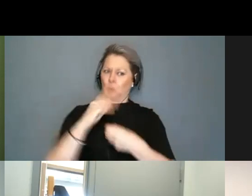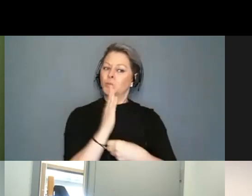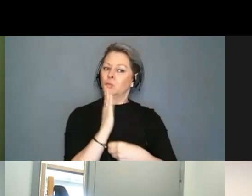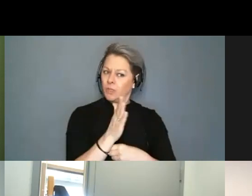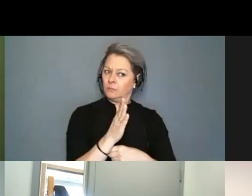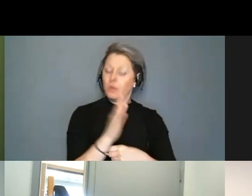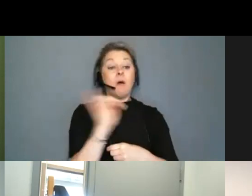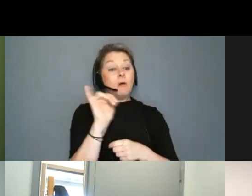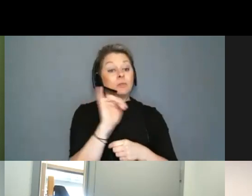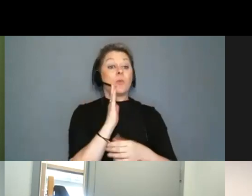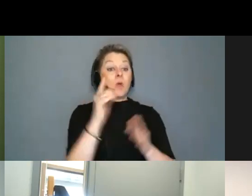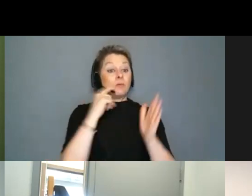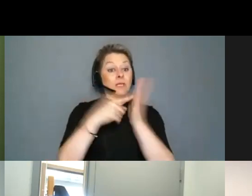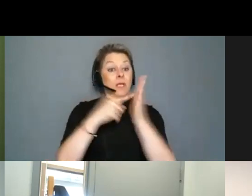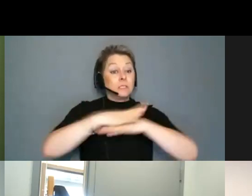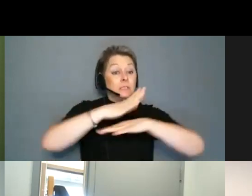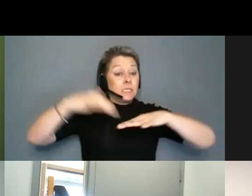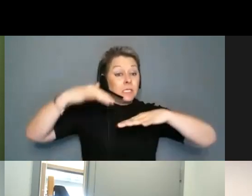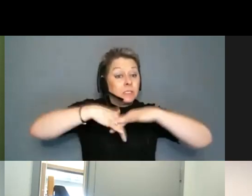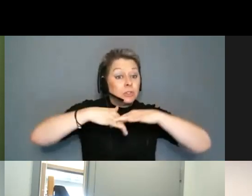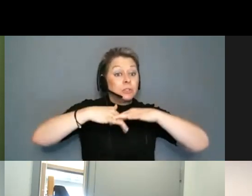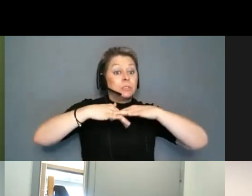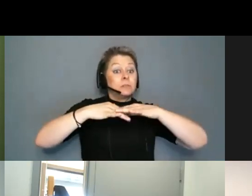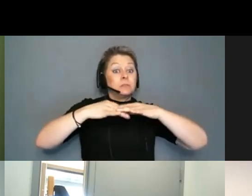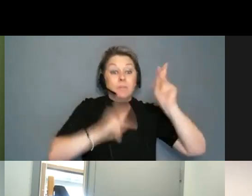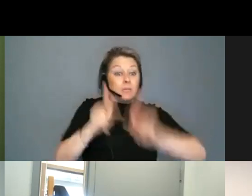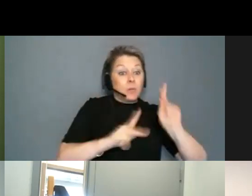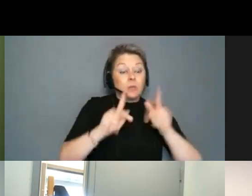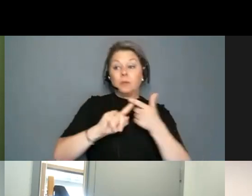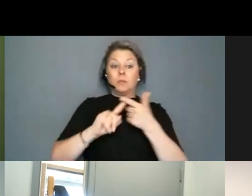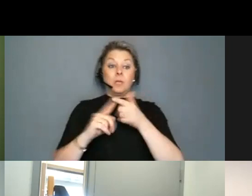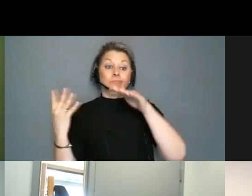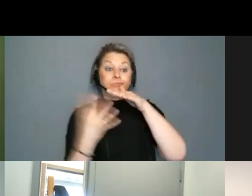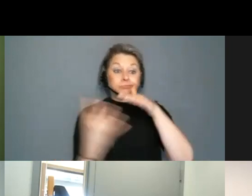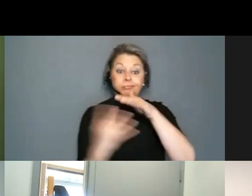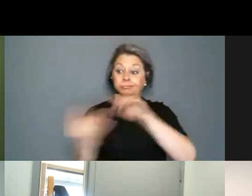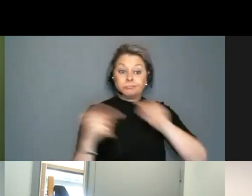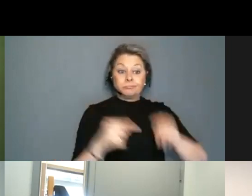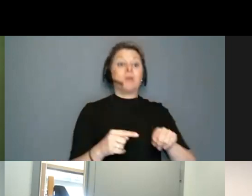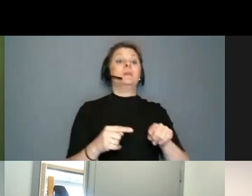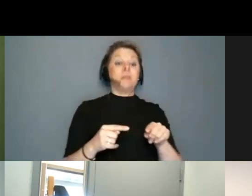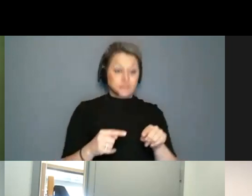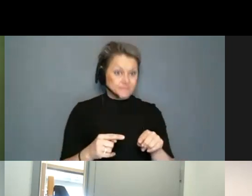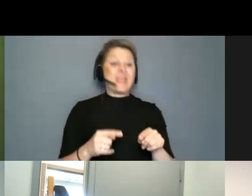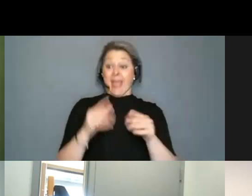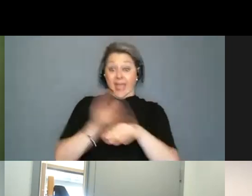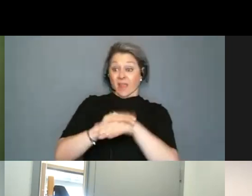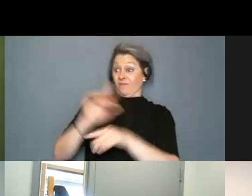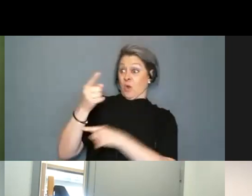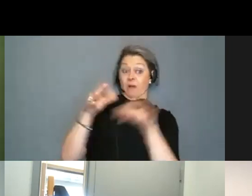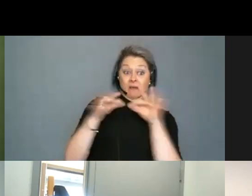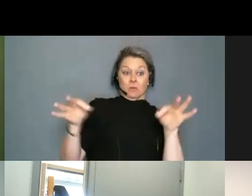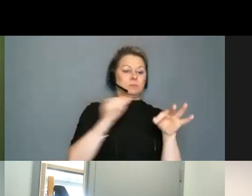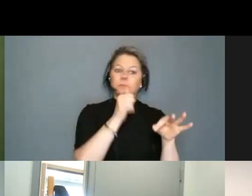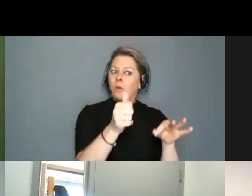have, Indigenous individuals in the province. We have newcomers in the province for whom English is not their first language.